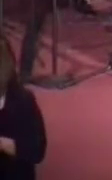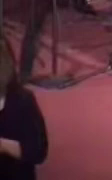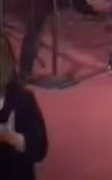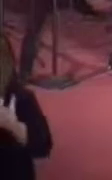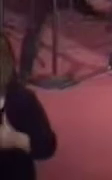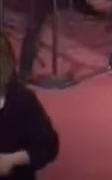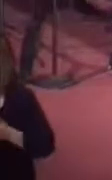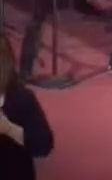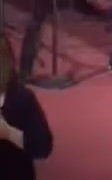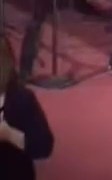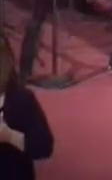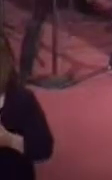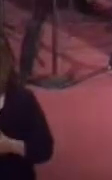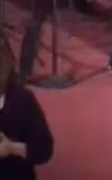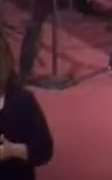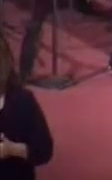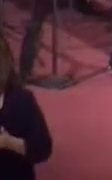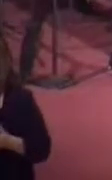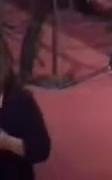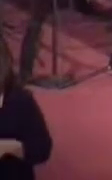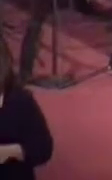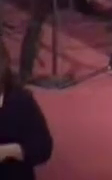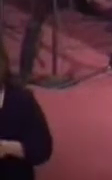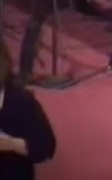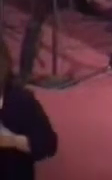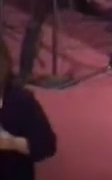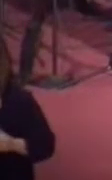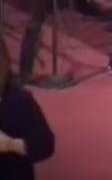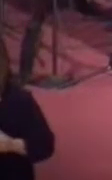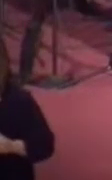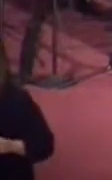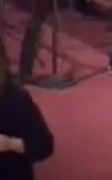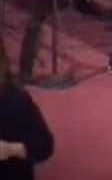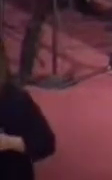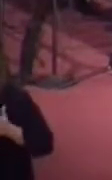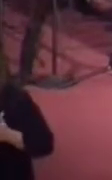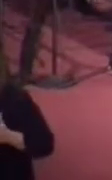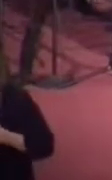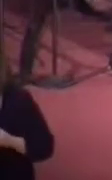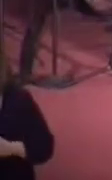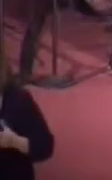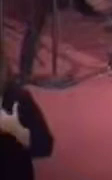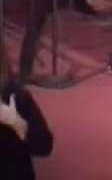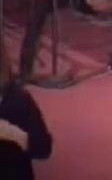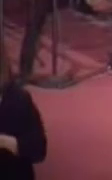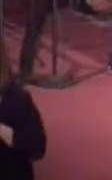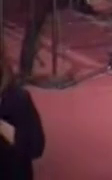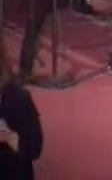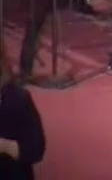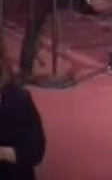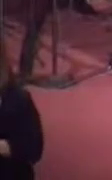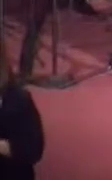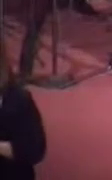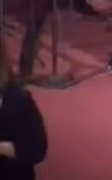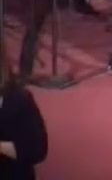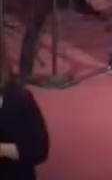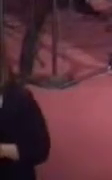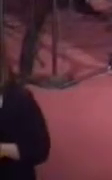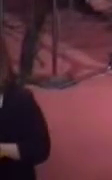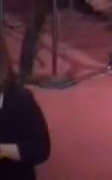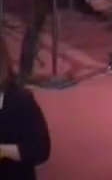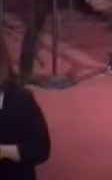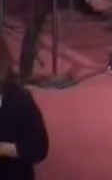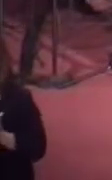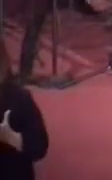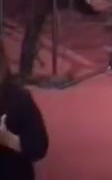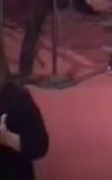want to live a godly life, you will undergo persecution. It's guaranteed. Look what Paul told Timothy in 2 Timothy 3. He said, indeed,